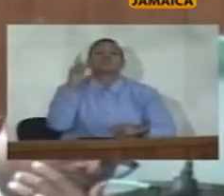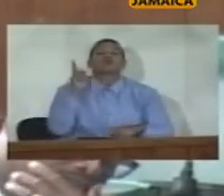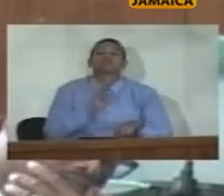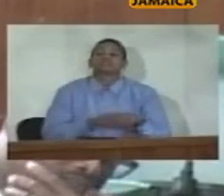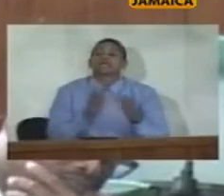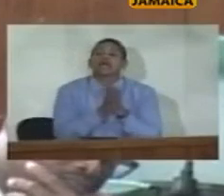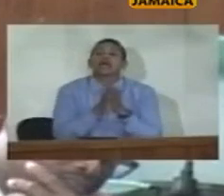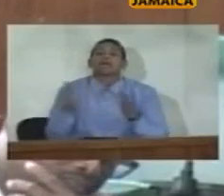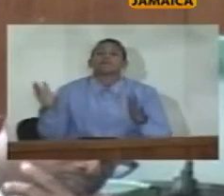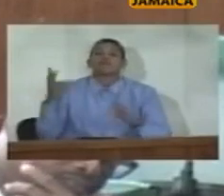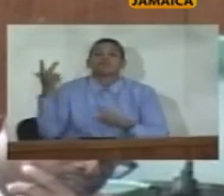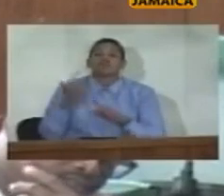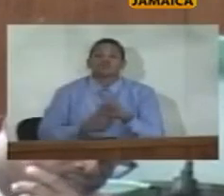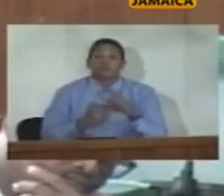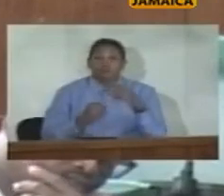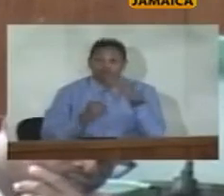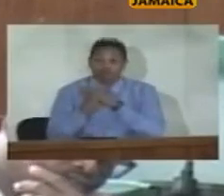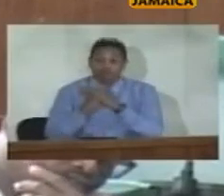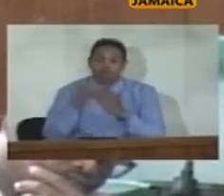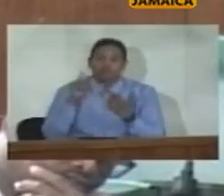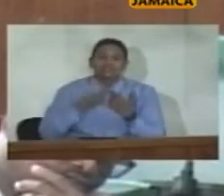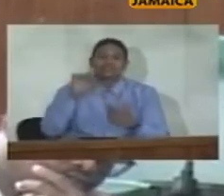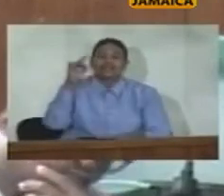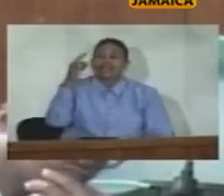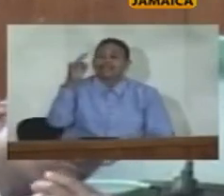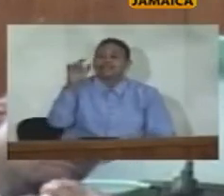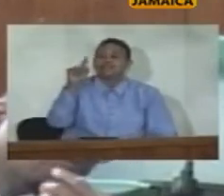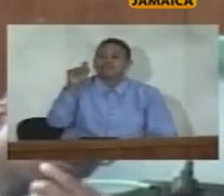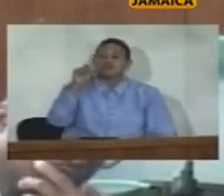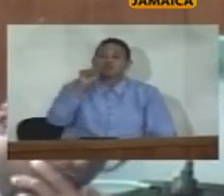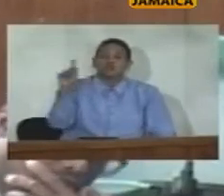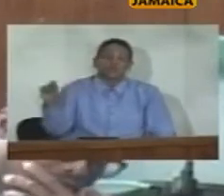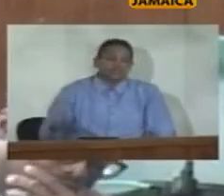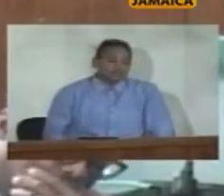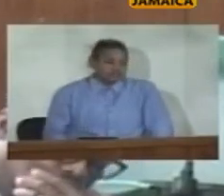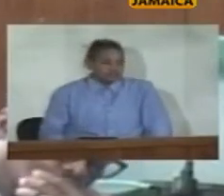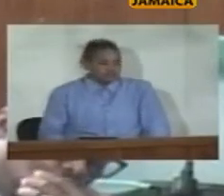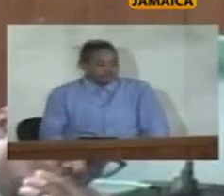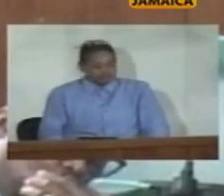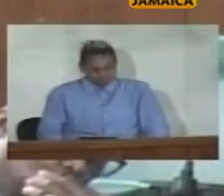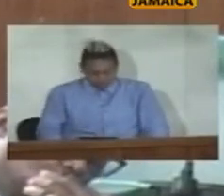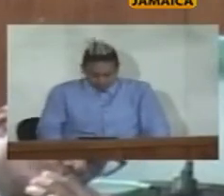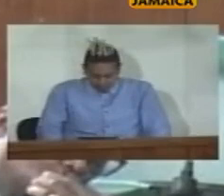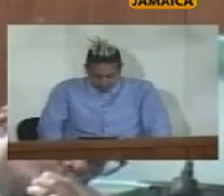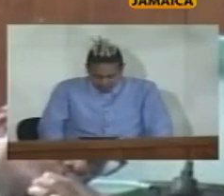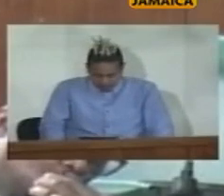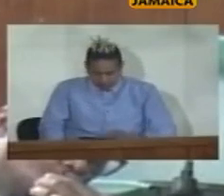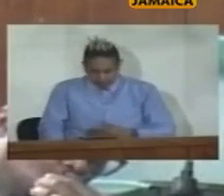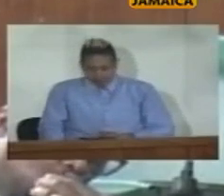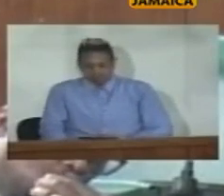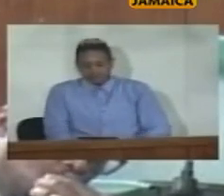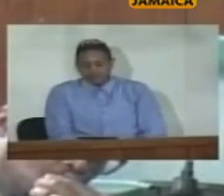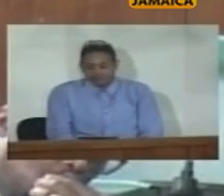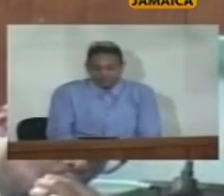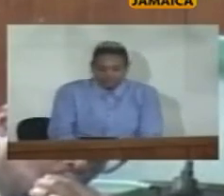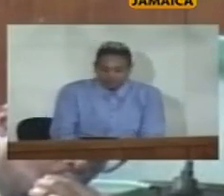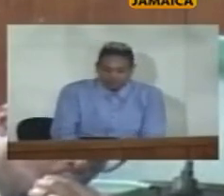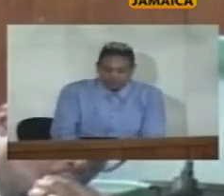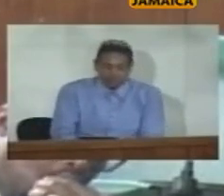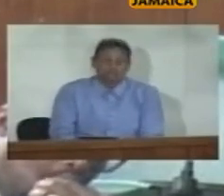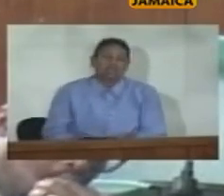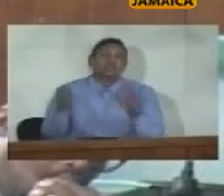period of 3 months until the 18th day of April 2020. And 3, the Emergency Powers number